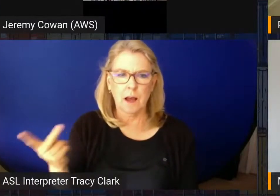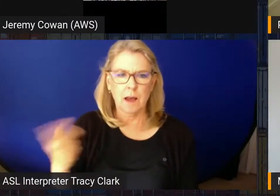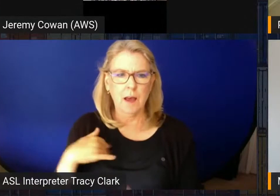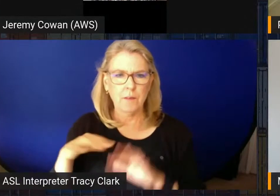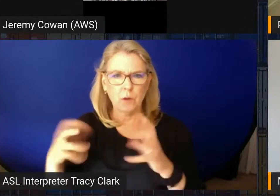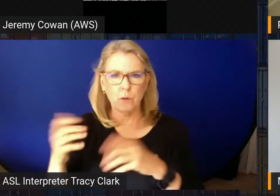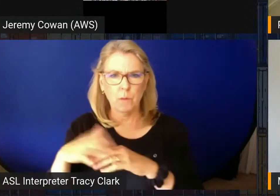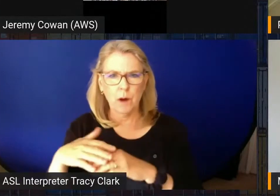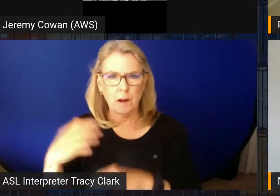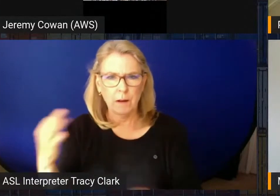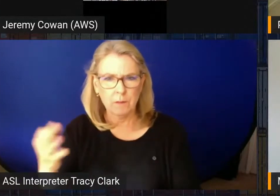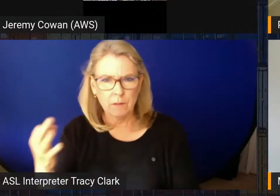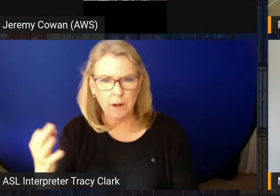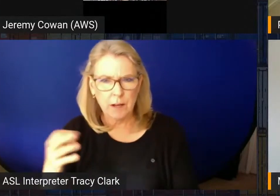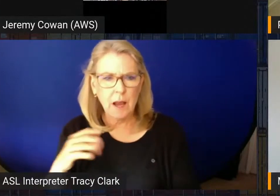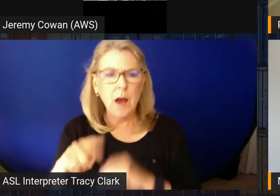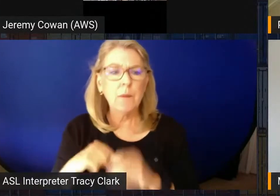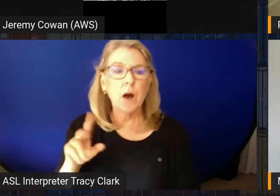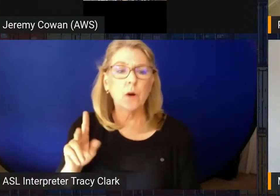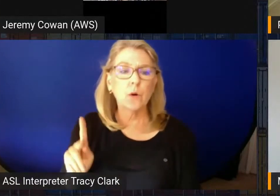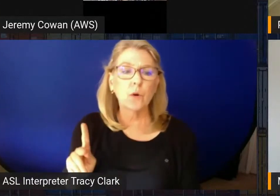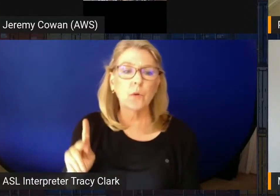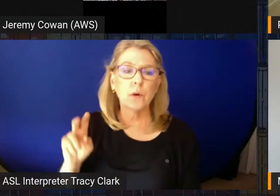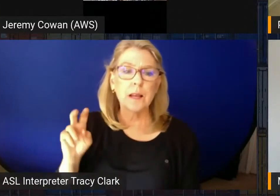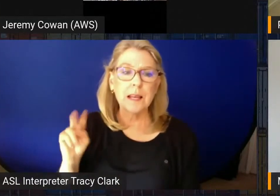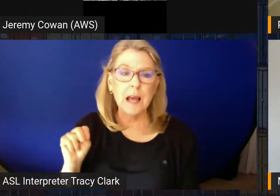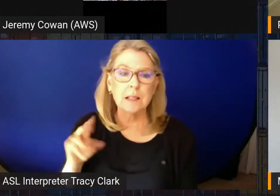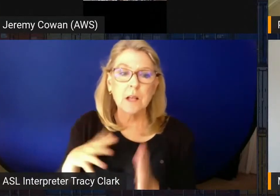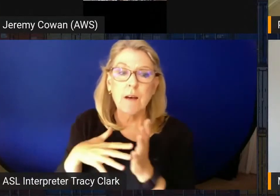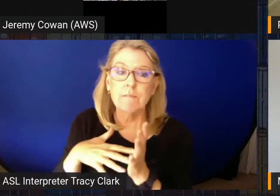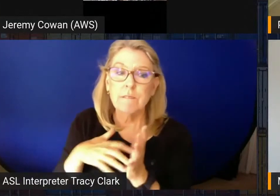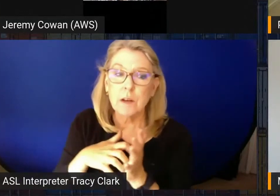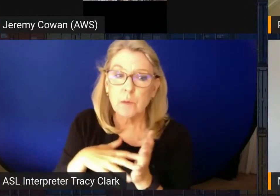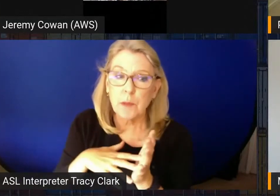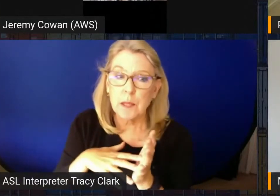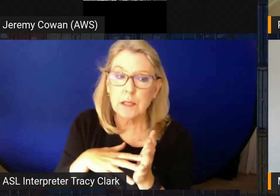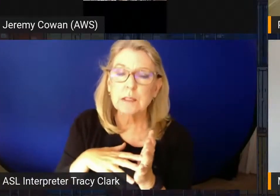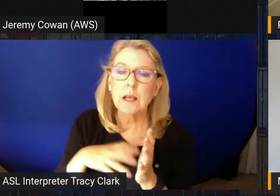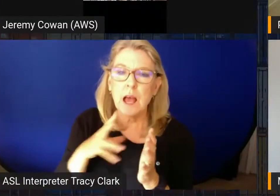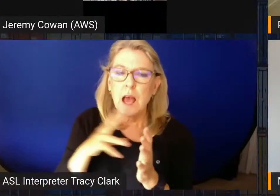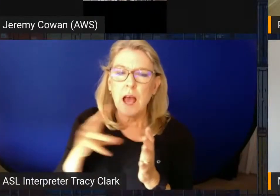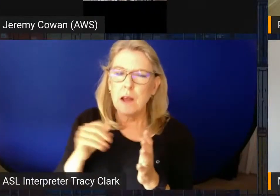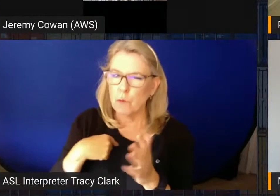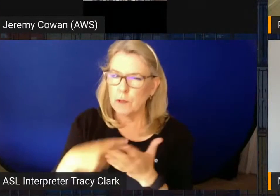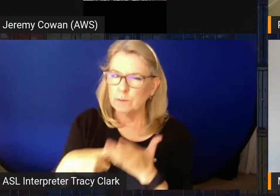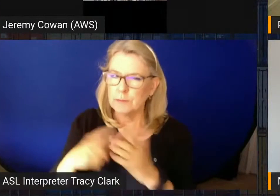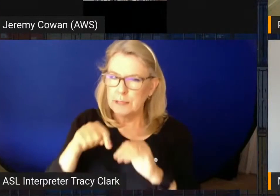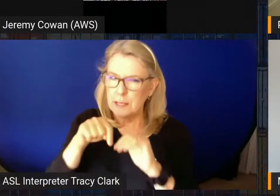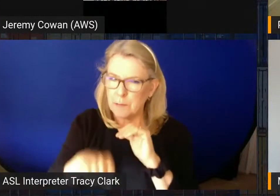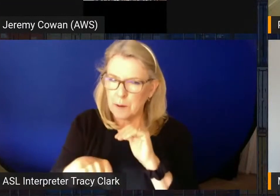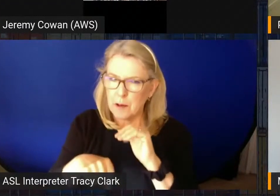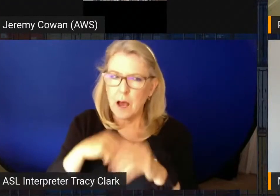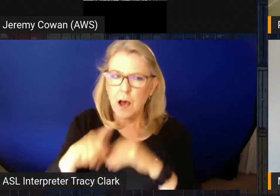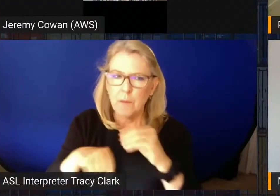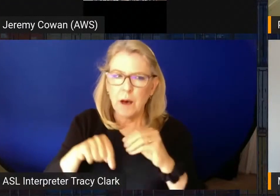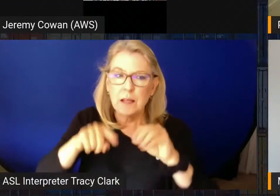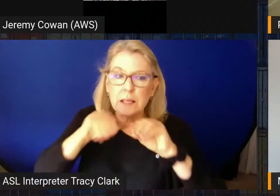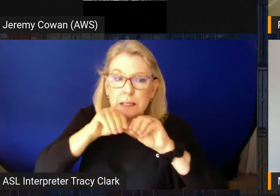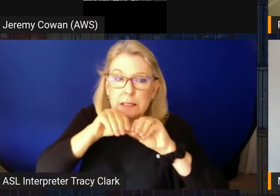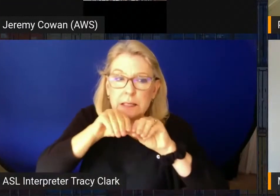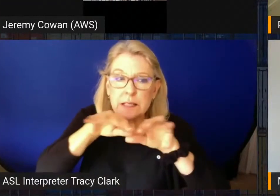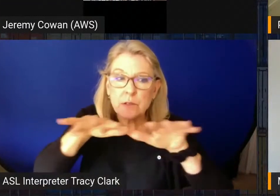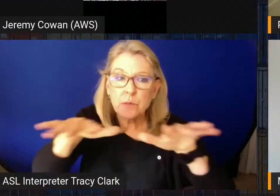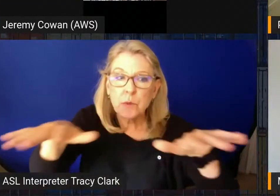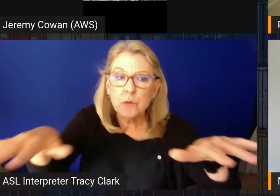Hitchhiker's Guide to Kubernetes Vulnerabilities, where we go pretty deep on this and we look at the distribution of vulnerabilities